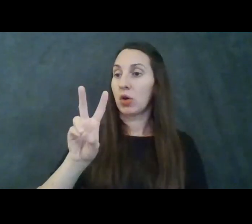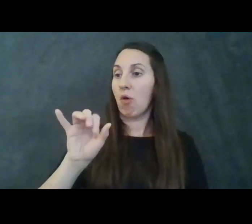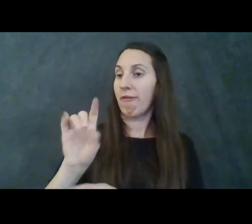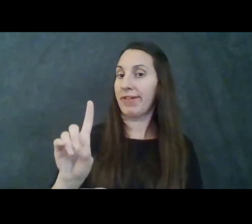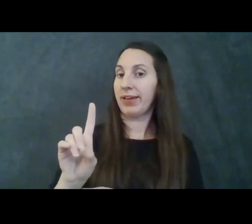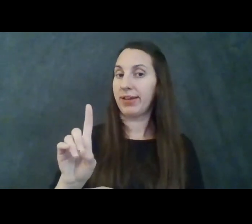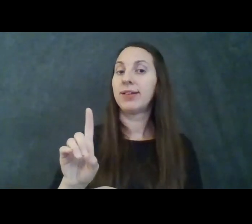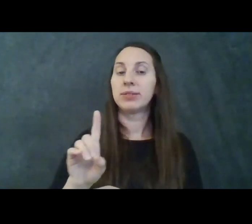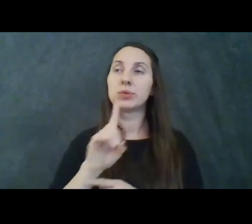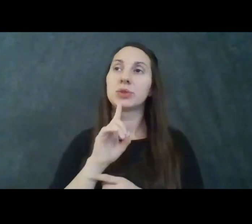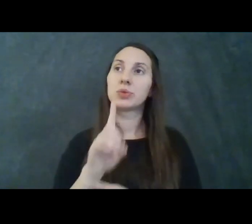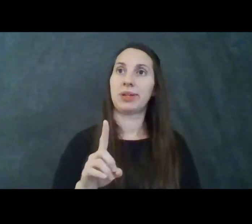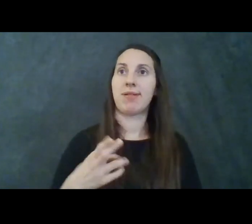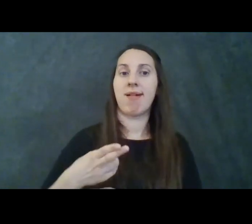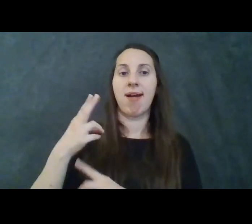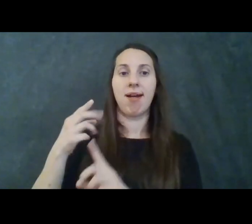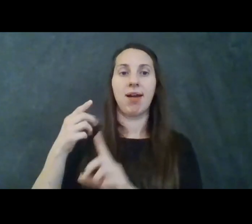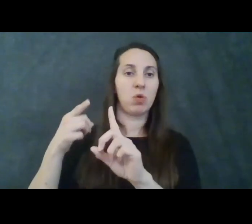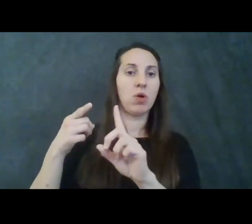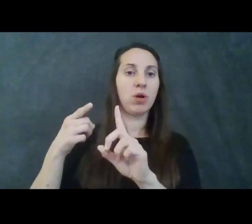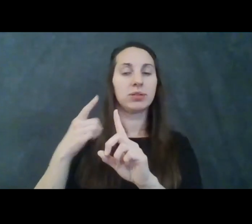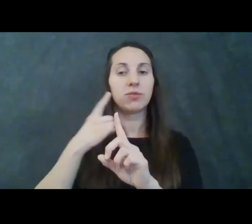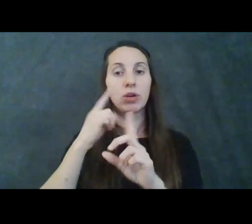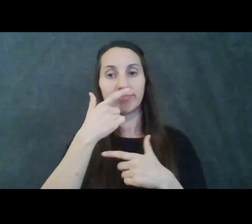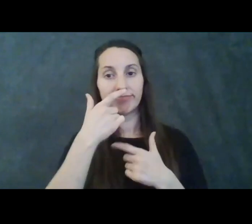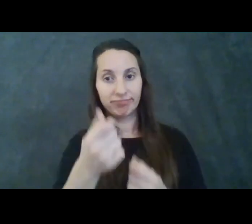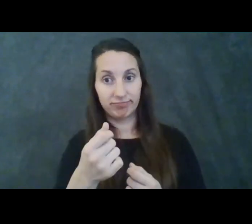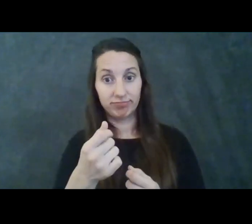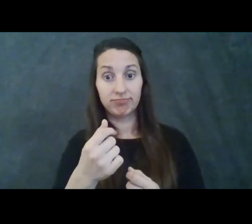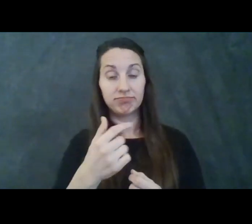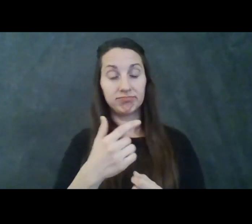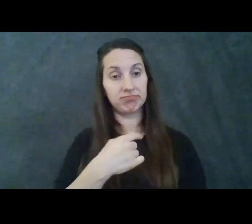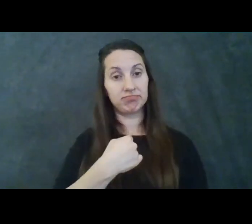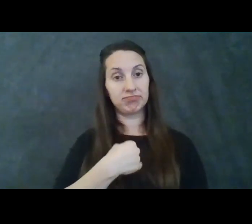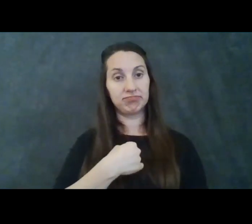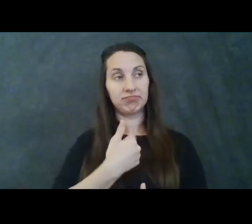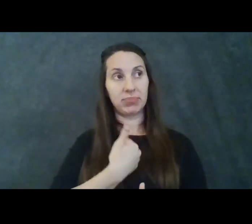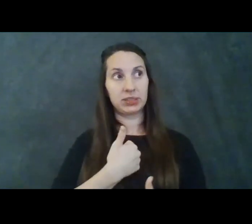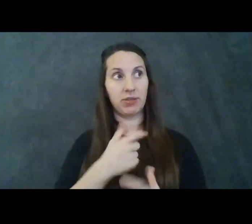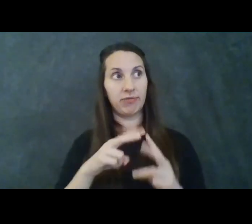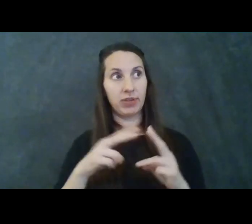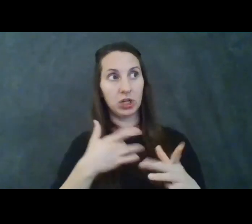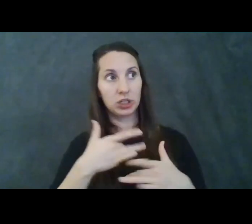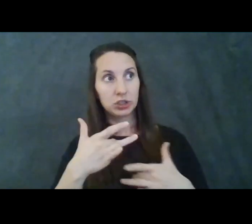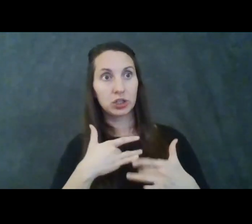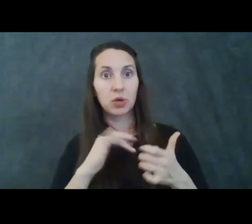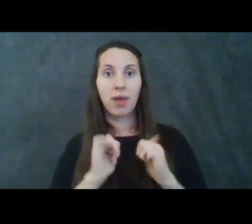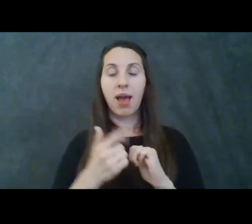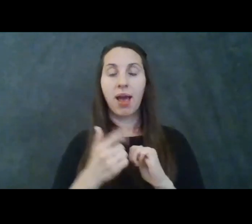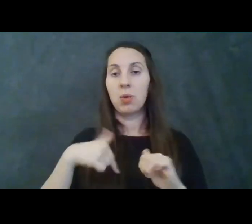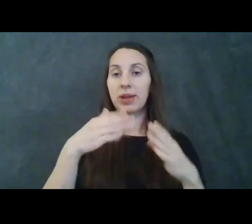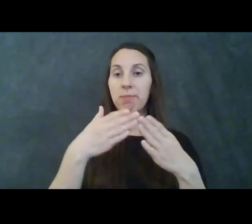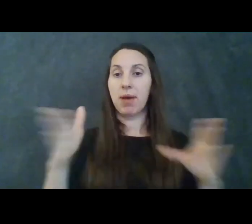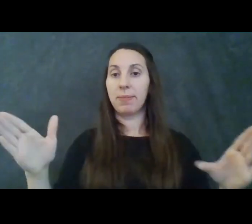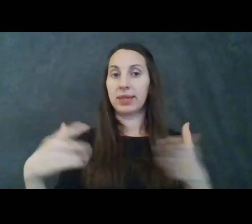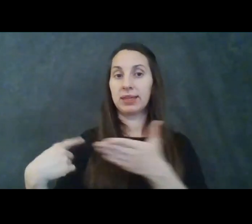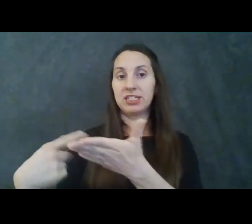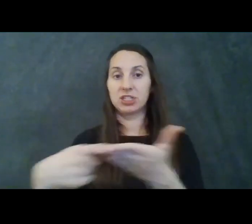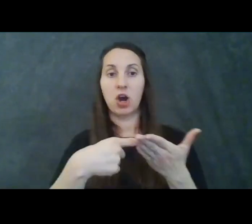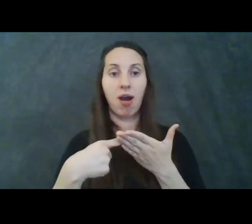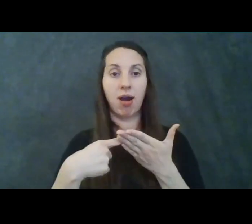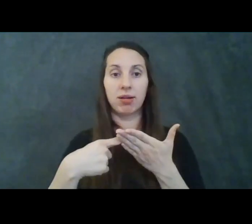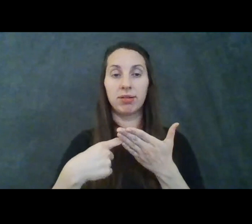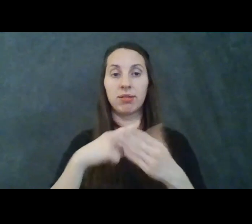point of interest to people with disabilities. I've been very concerned, frankly, that the way we have publicly talked about COVID is that it's